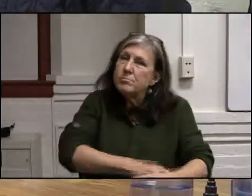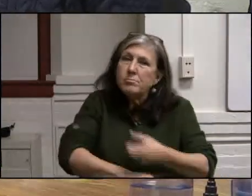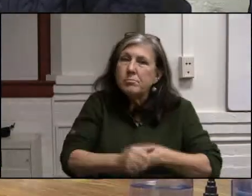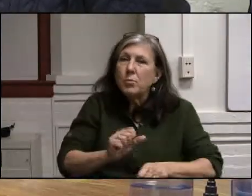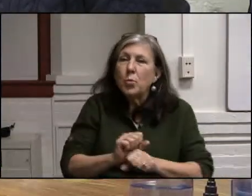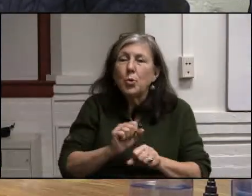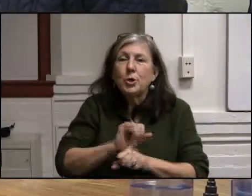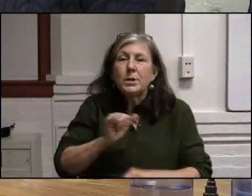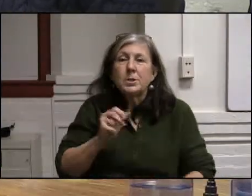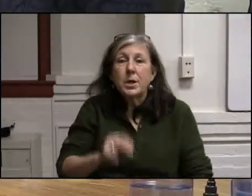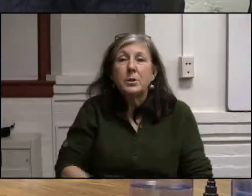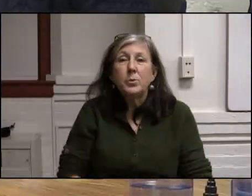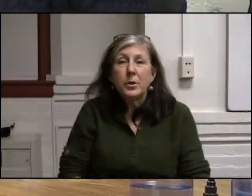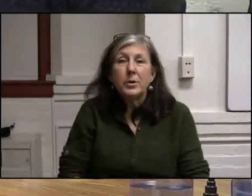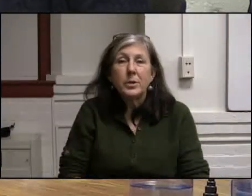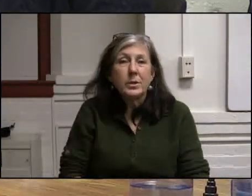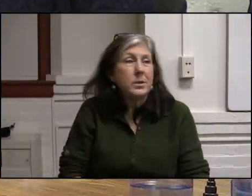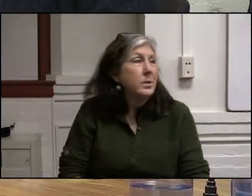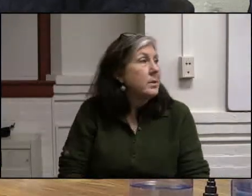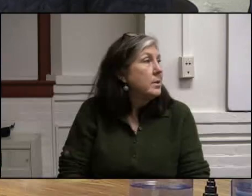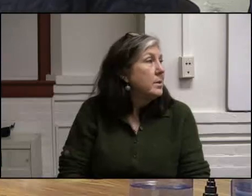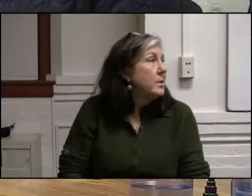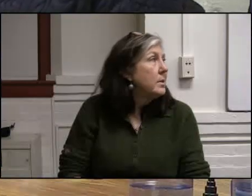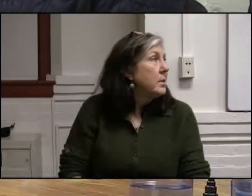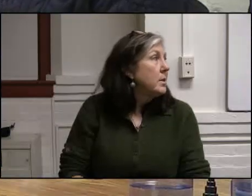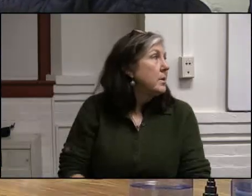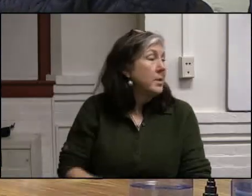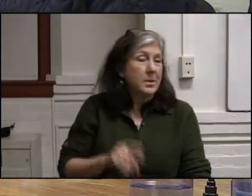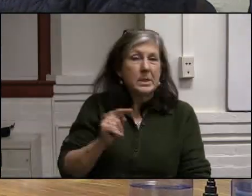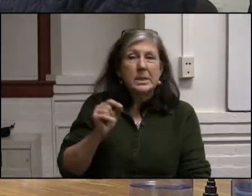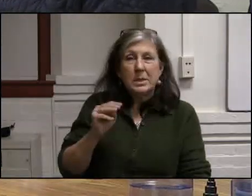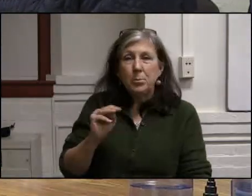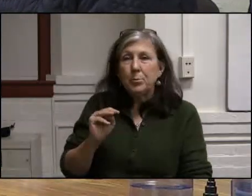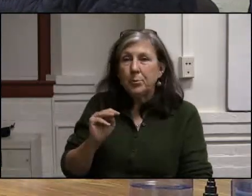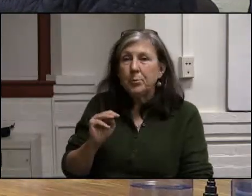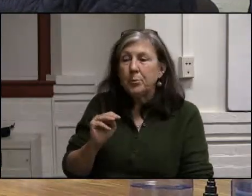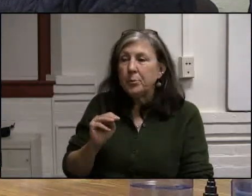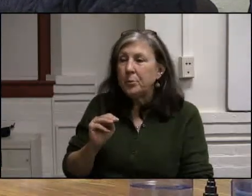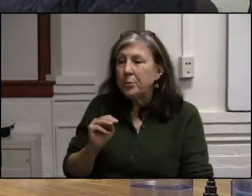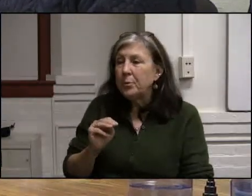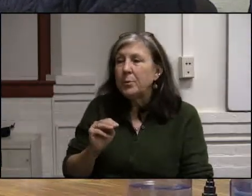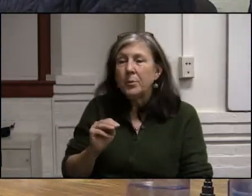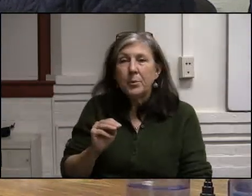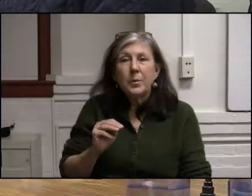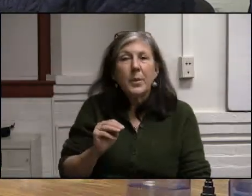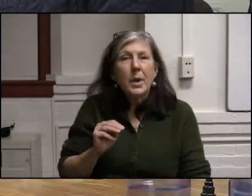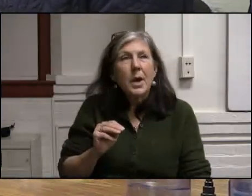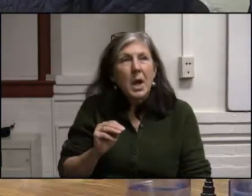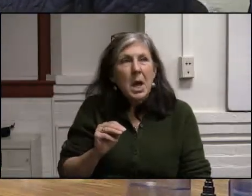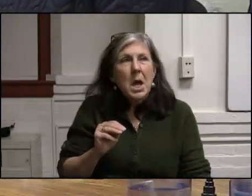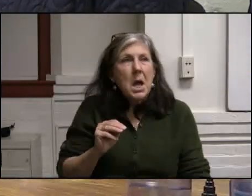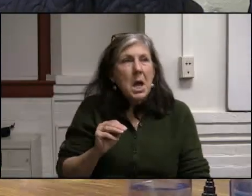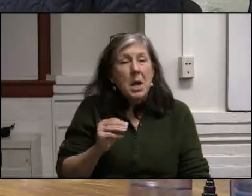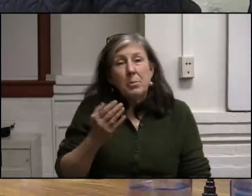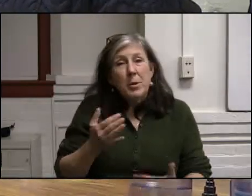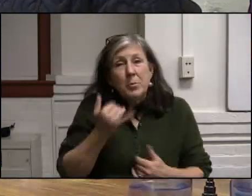Okay. Now, and correct me if I'm wrong, but in at least the past couple of years that I've been on the